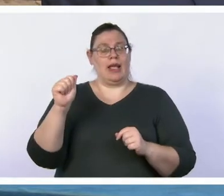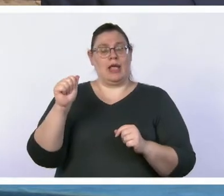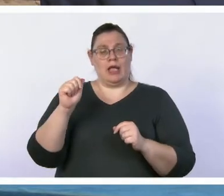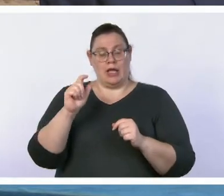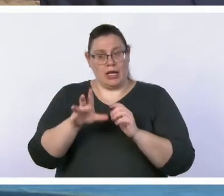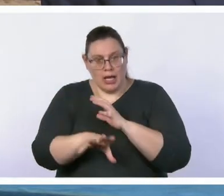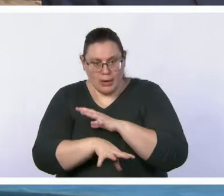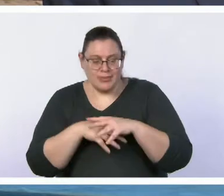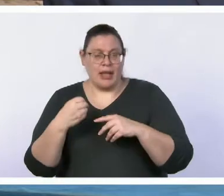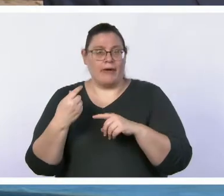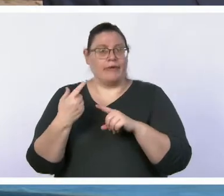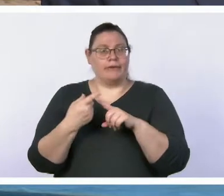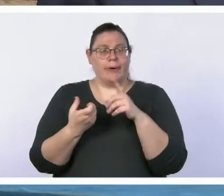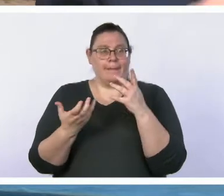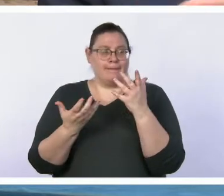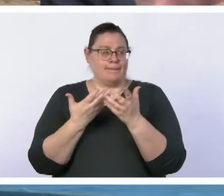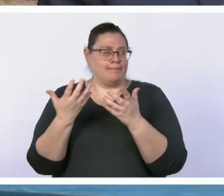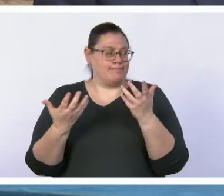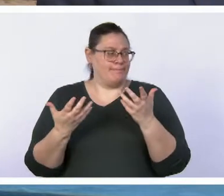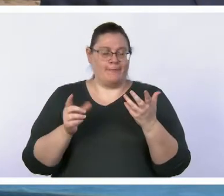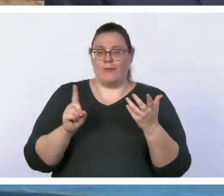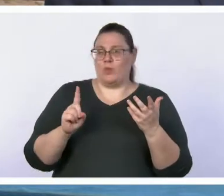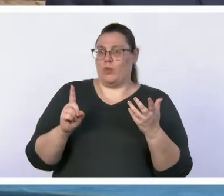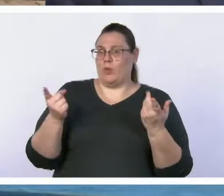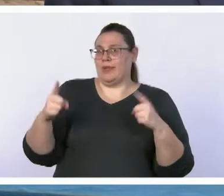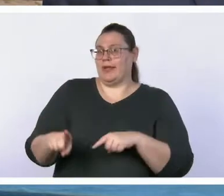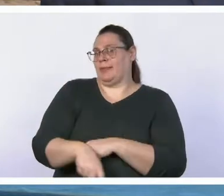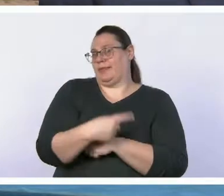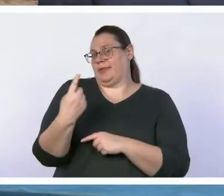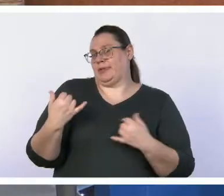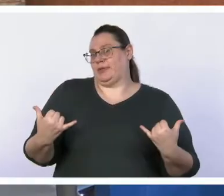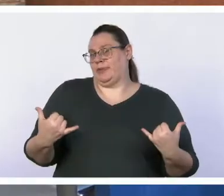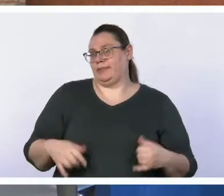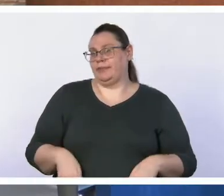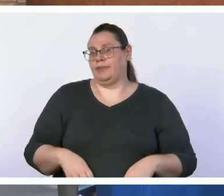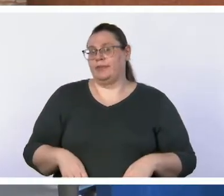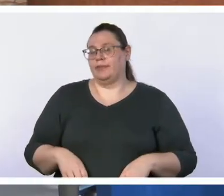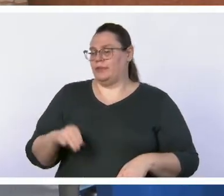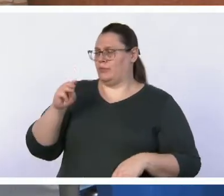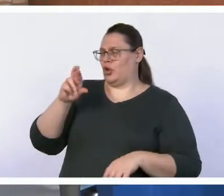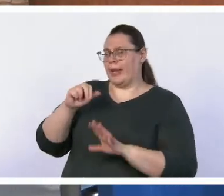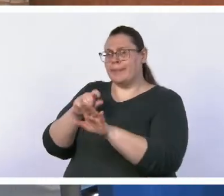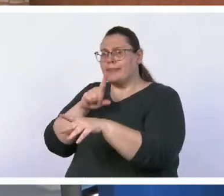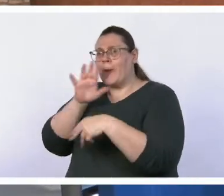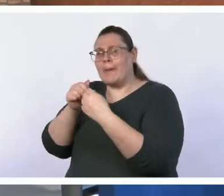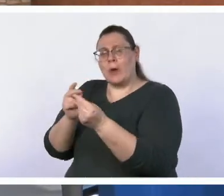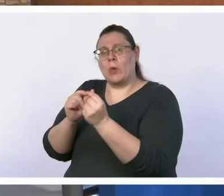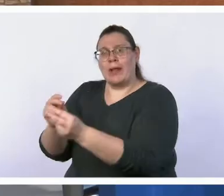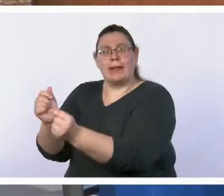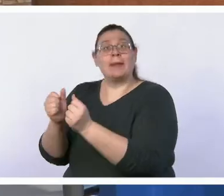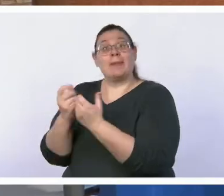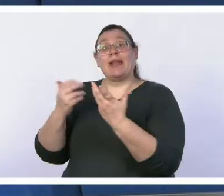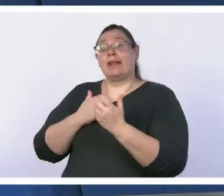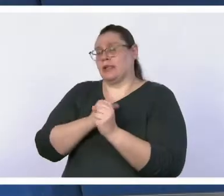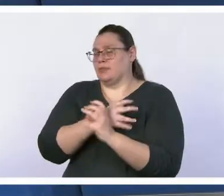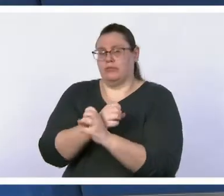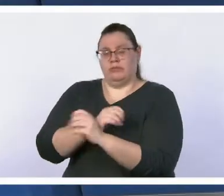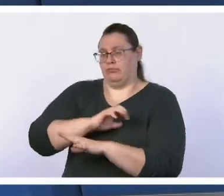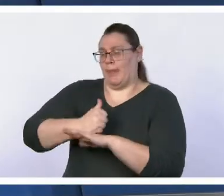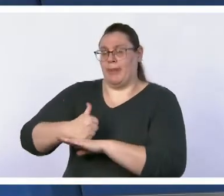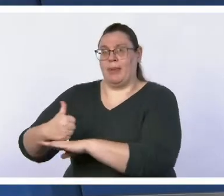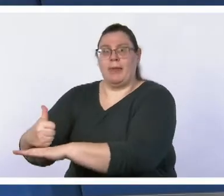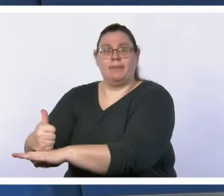from the place that we're at right now economically. Speaking of quickly, a lot of things were put in place